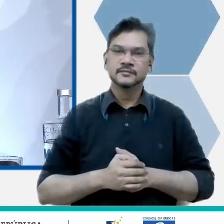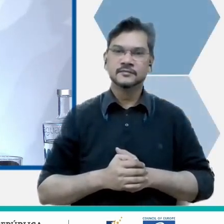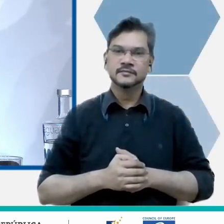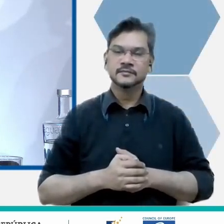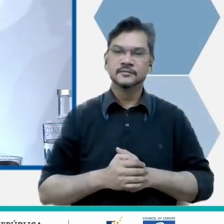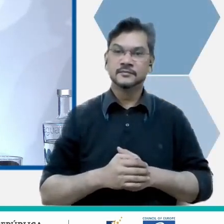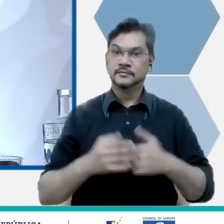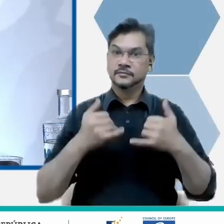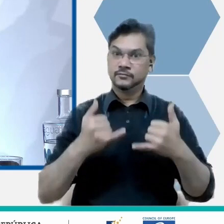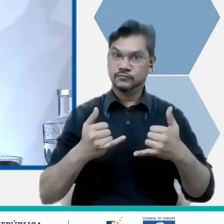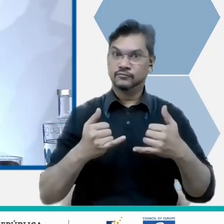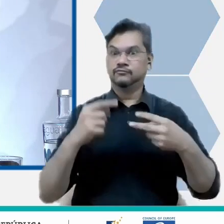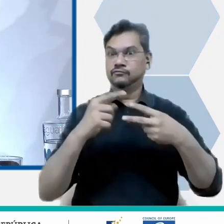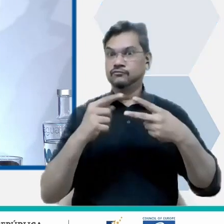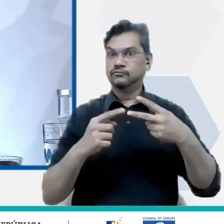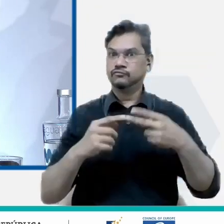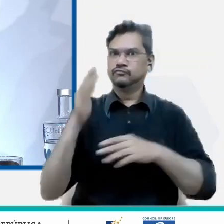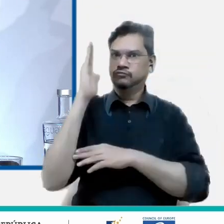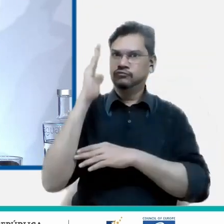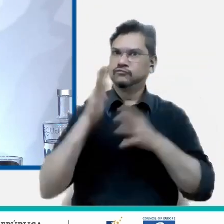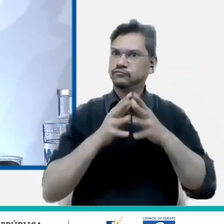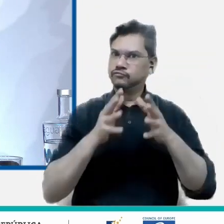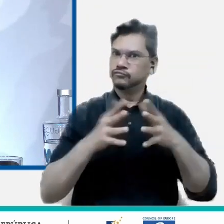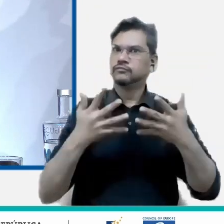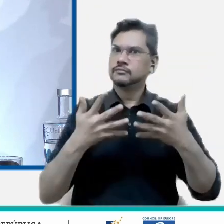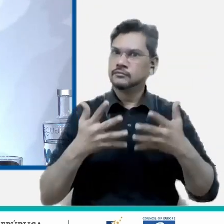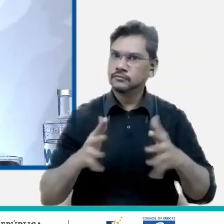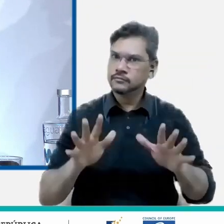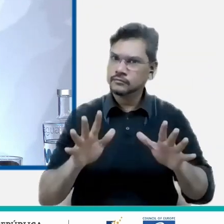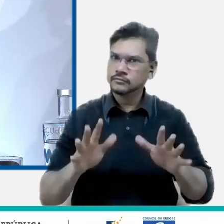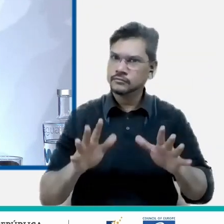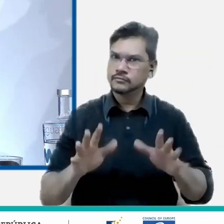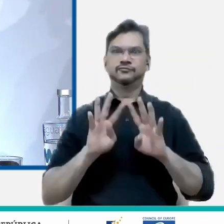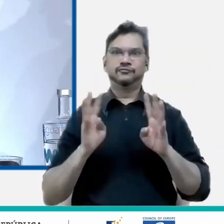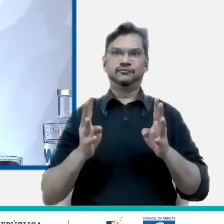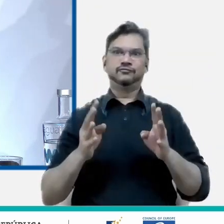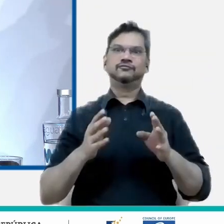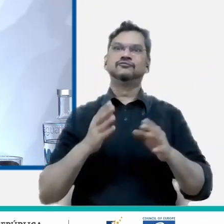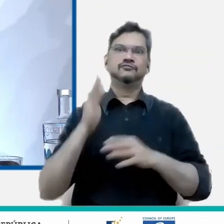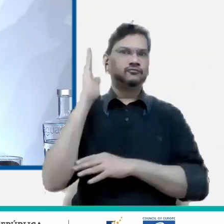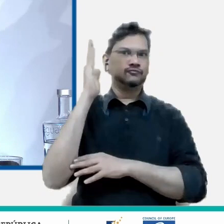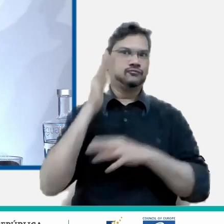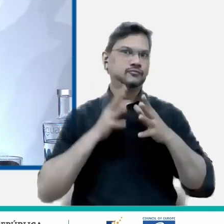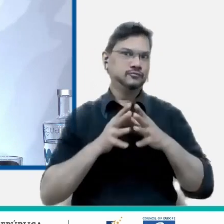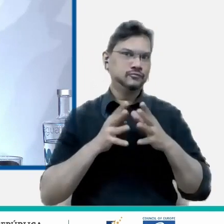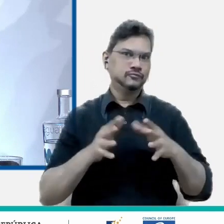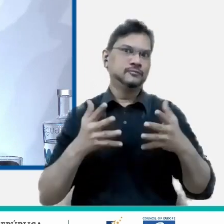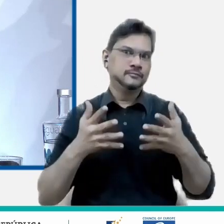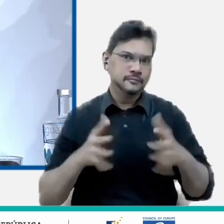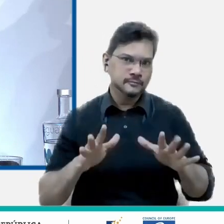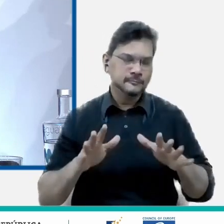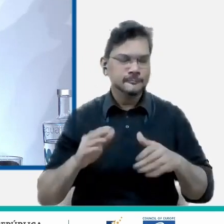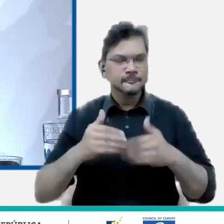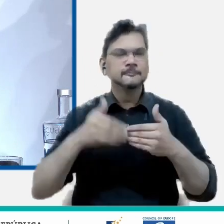floor to contributions from participants in the room and present in our virtual conference